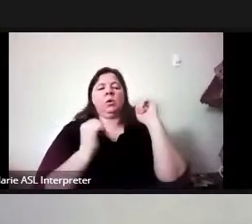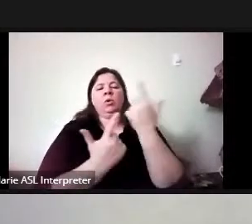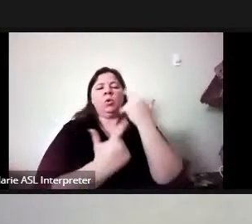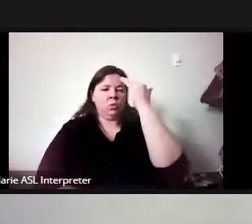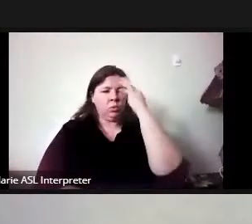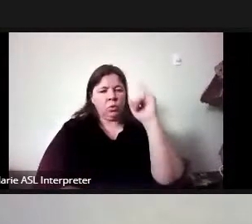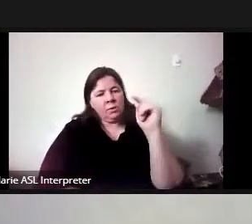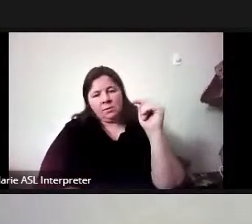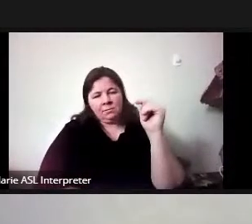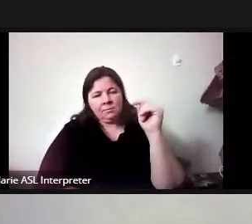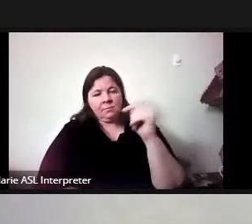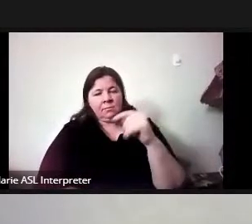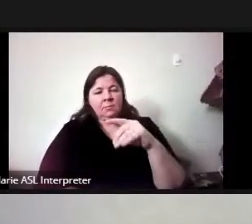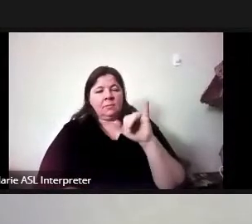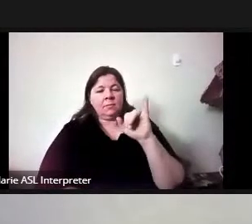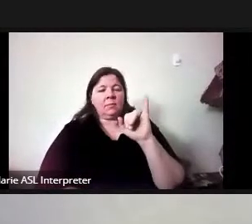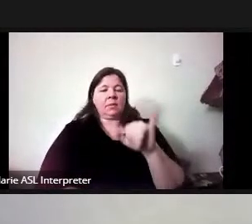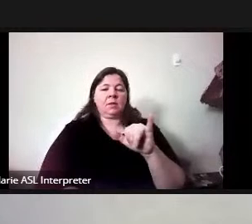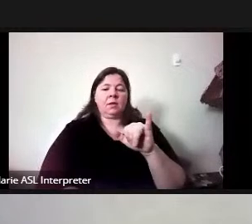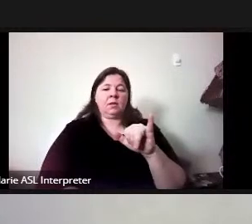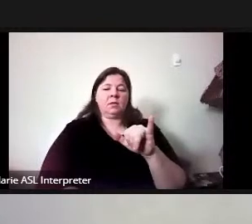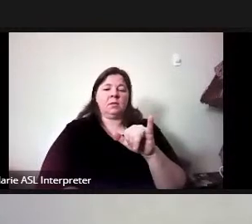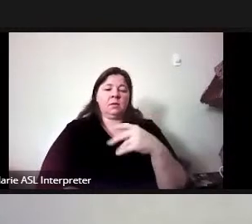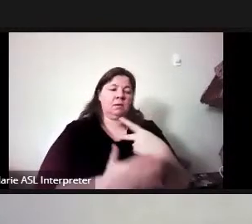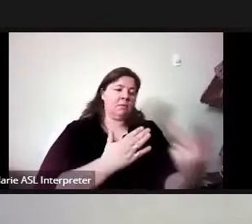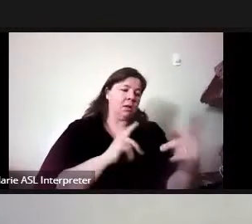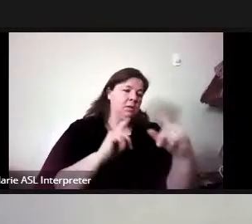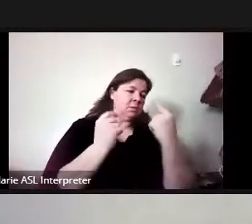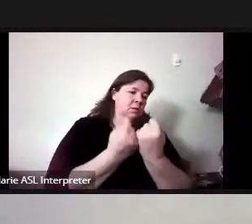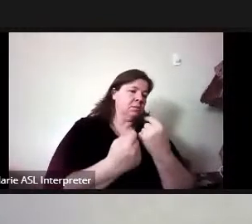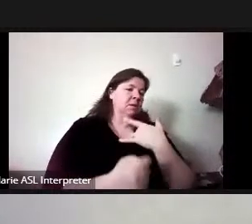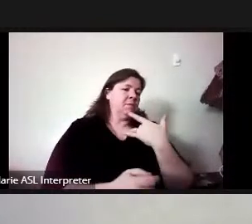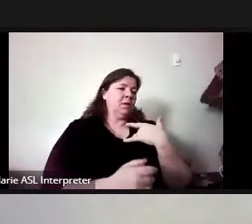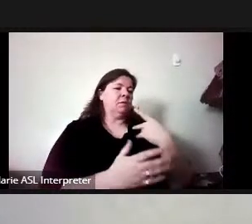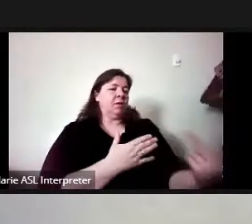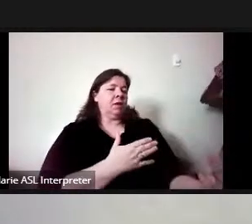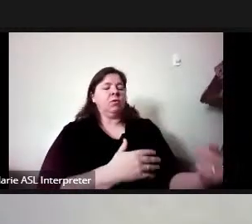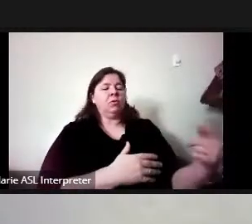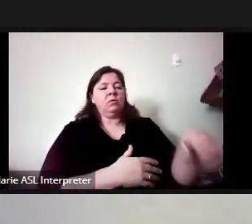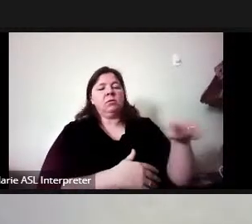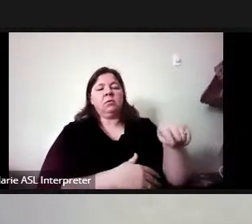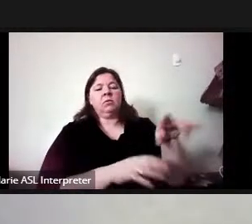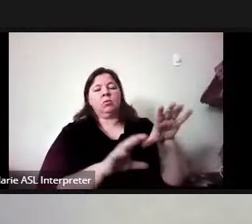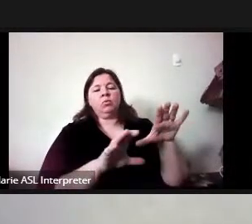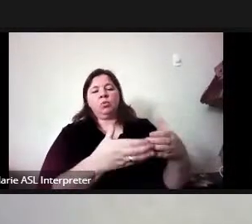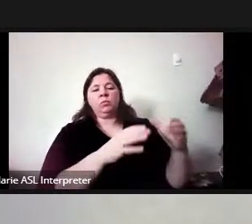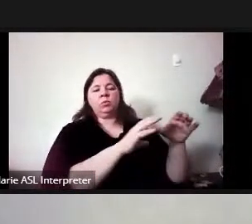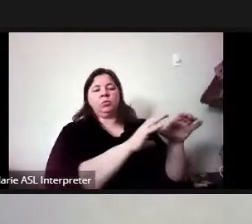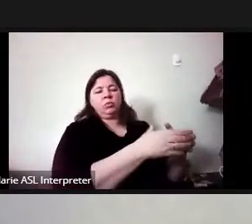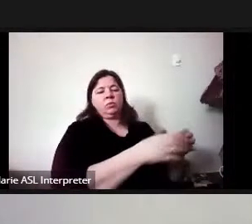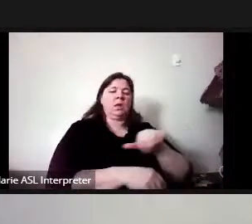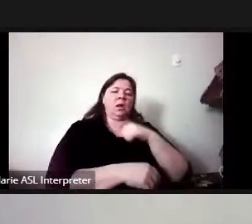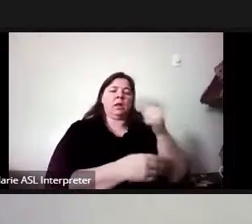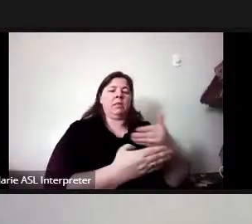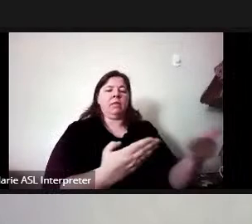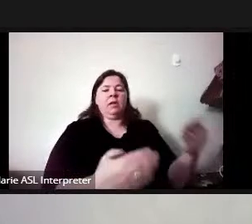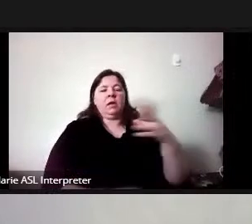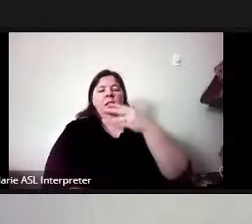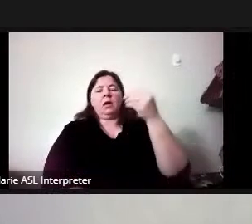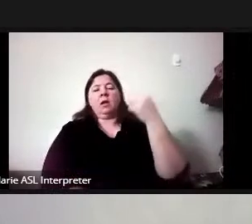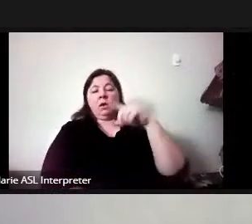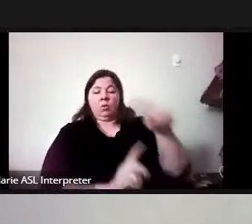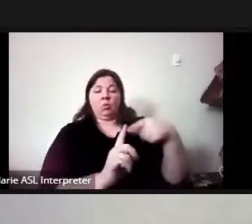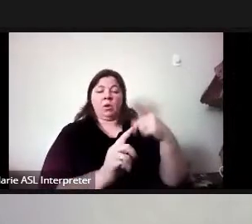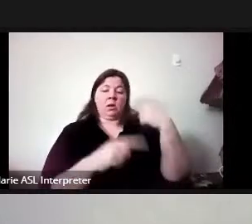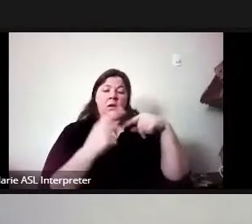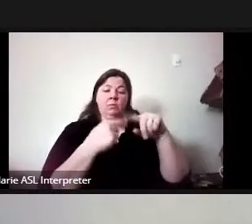So again, the failed teams and failures, they go for another thing. And when I came